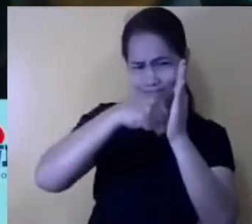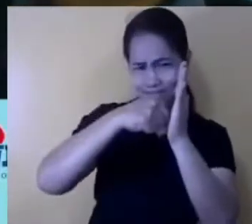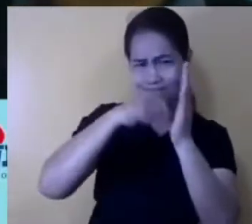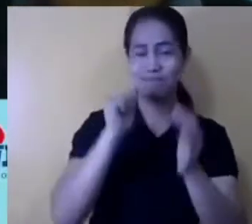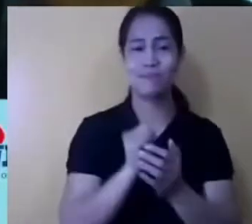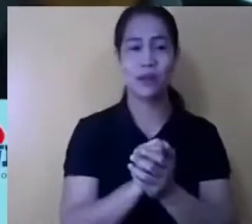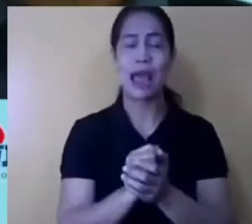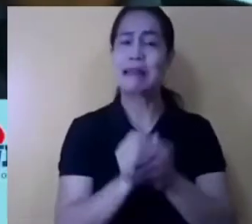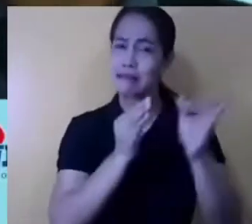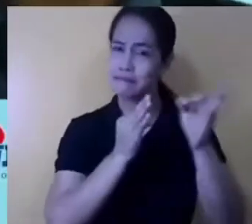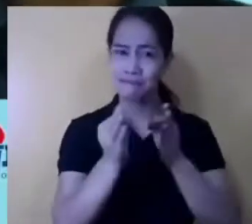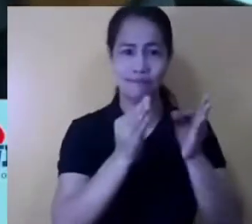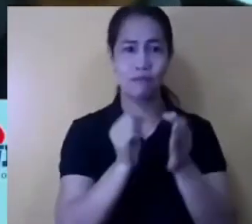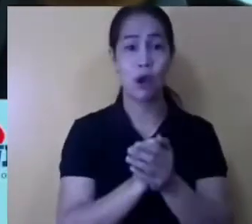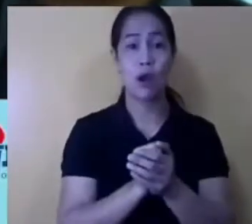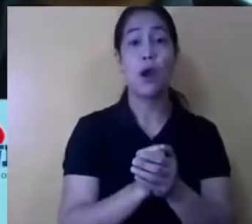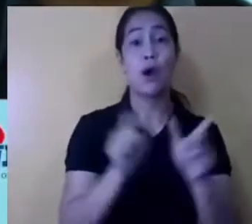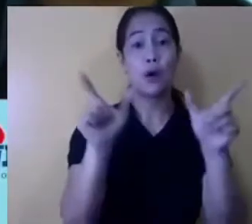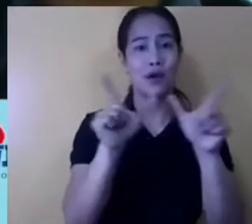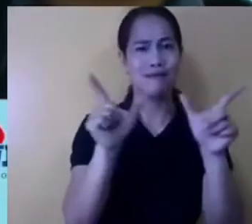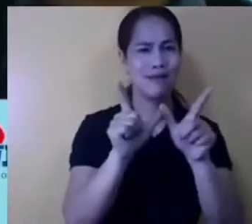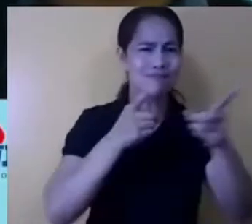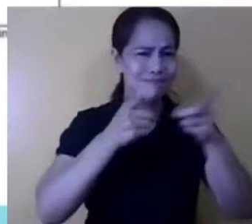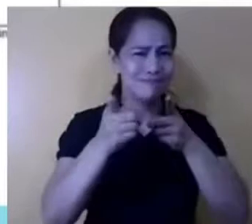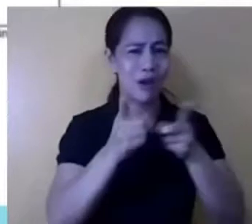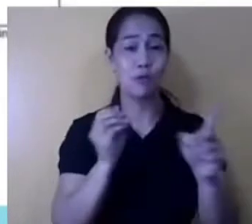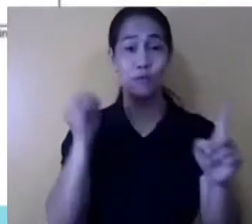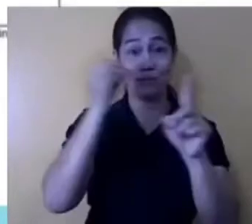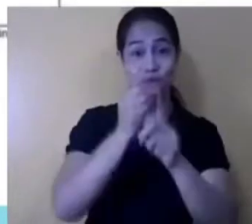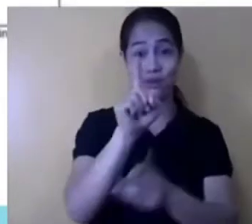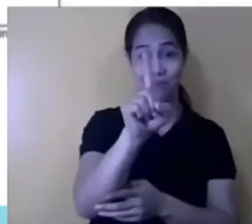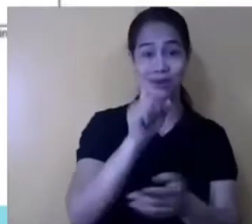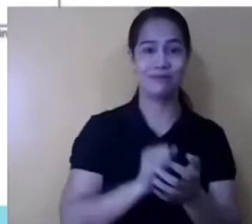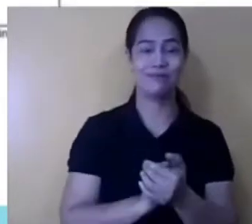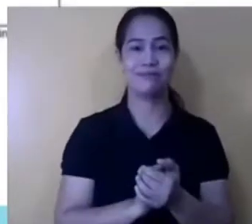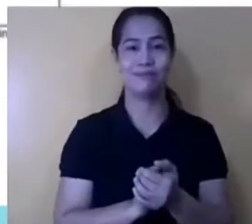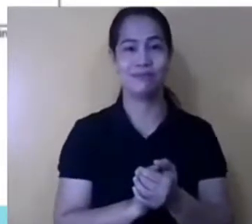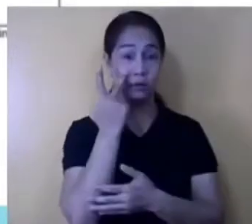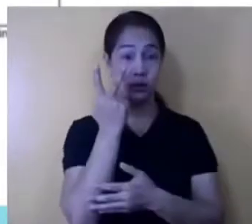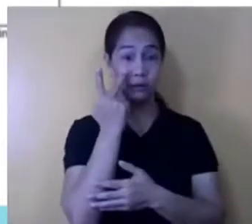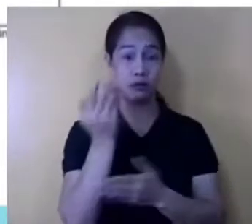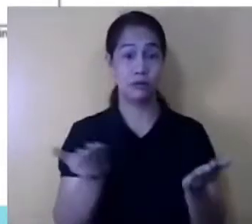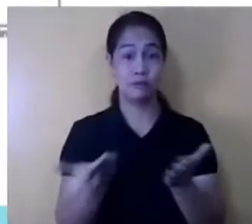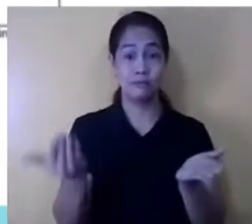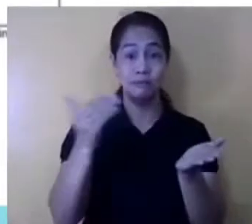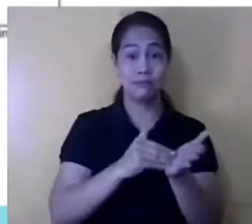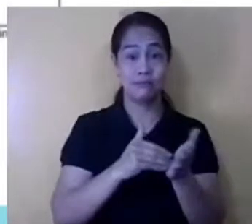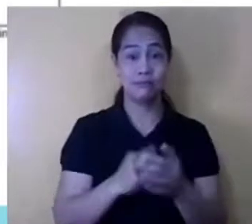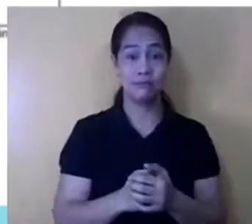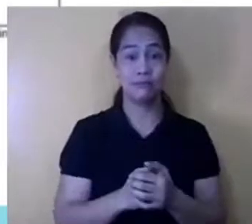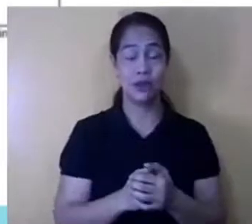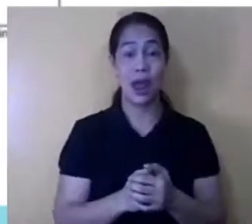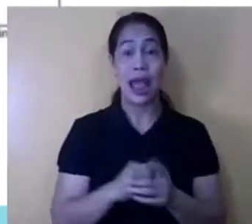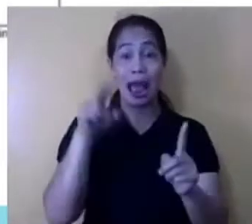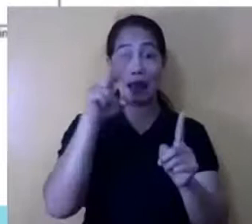explanation of the level descriptions for Objective 1. As we see here, again, application of knowledge of